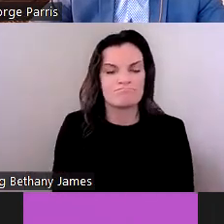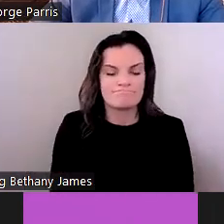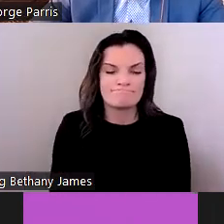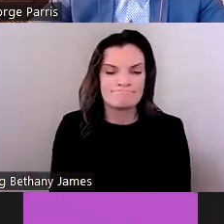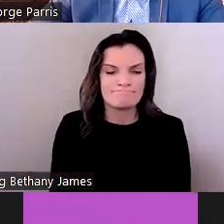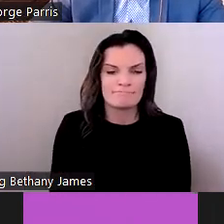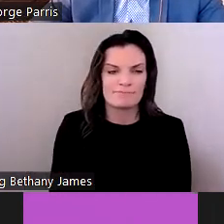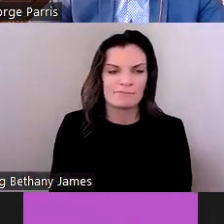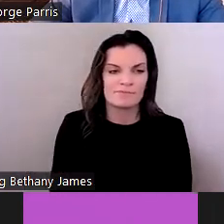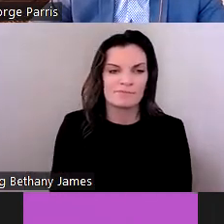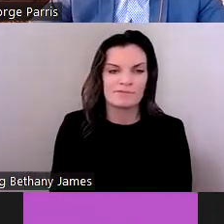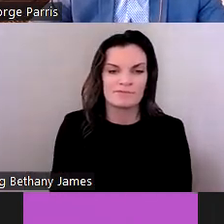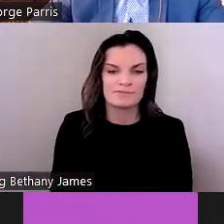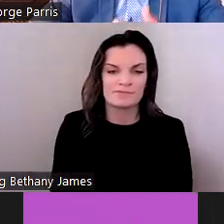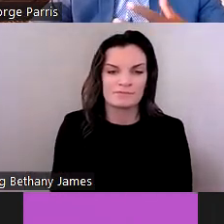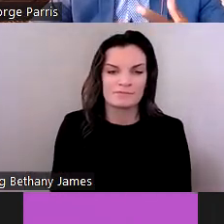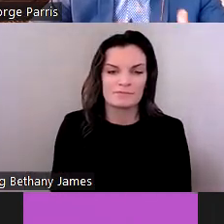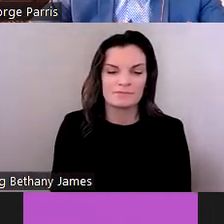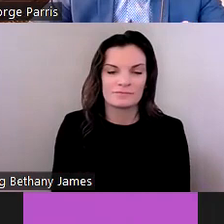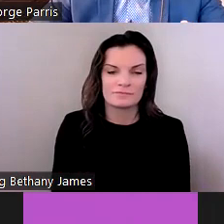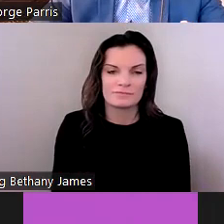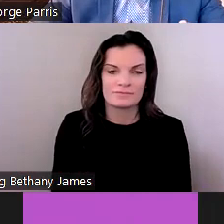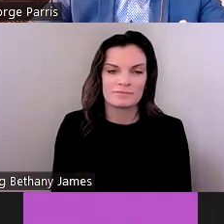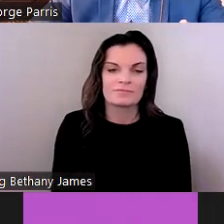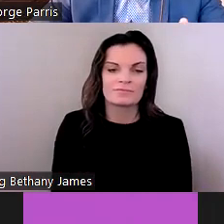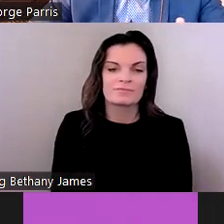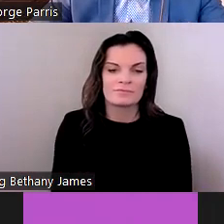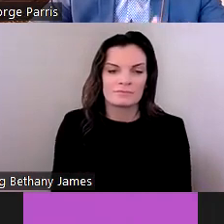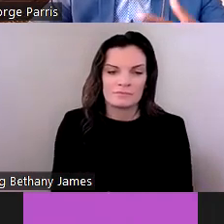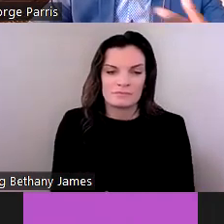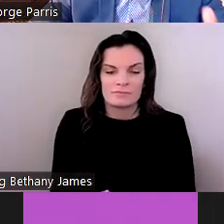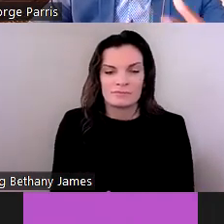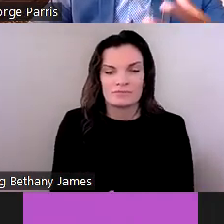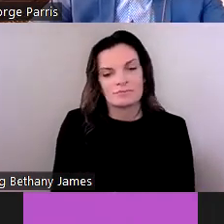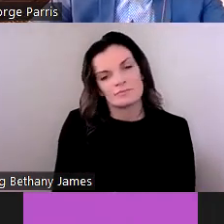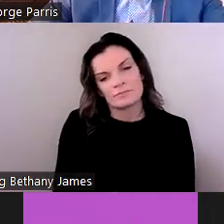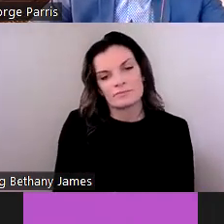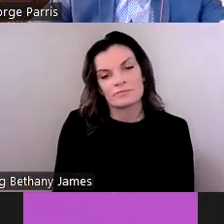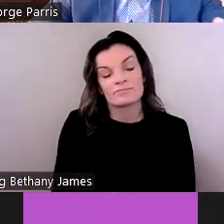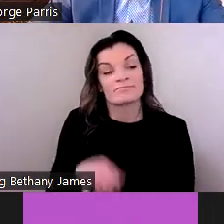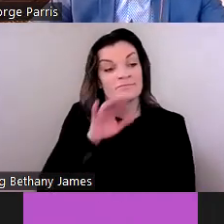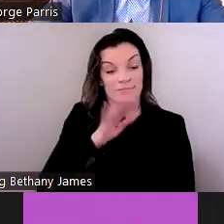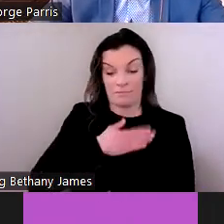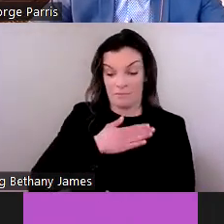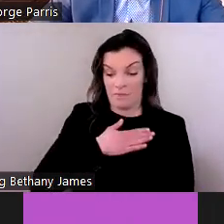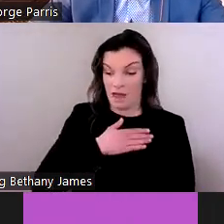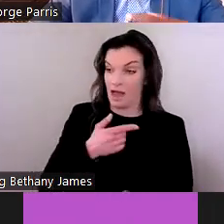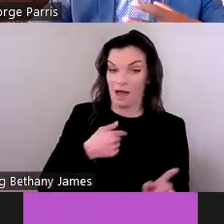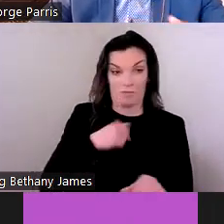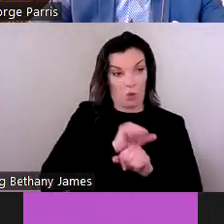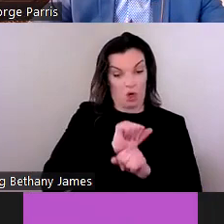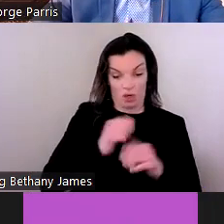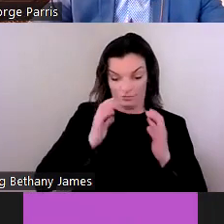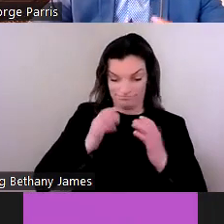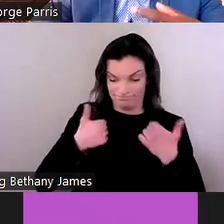be sane, seem to have this perception, and perception is reality to that person. And that